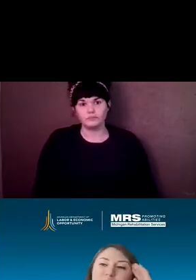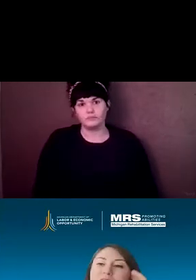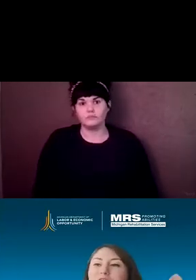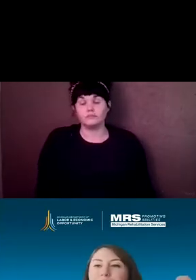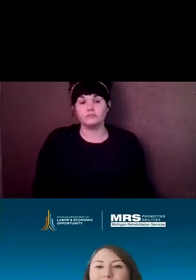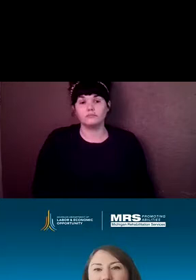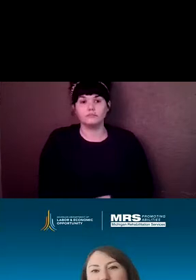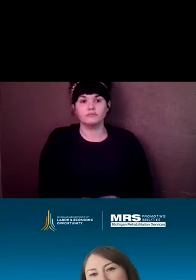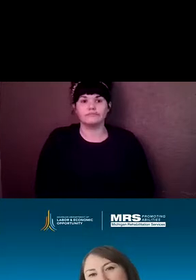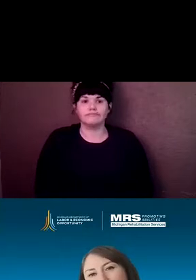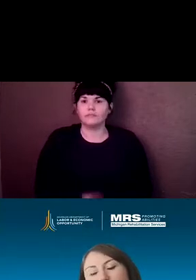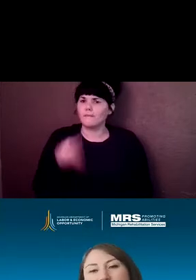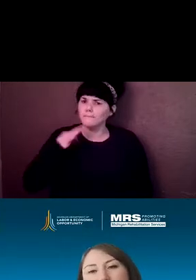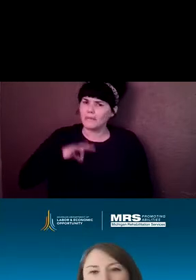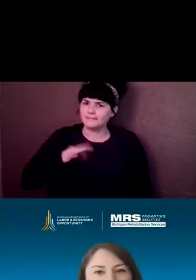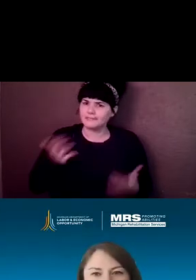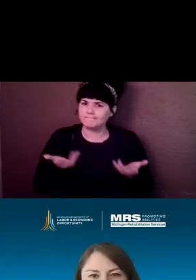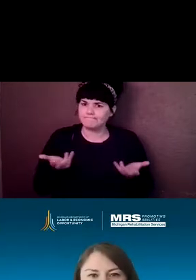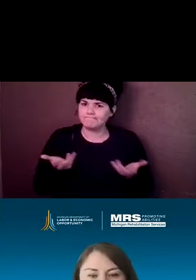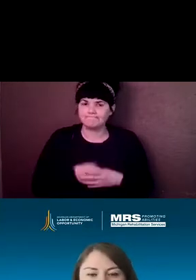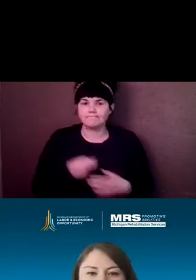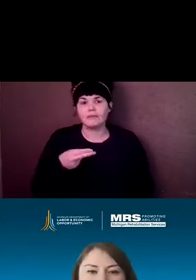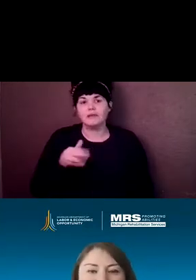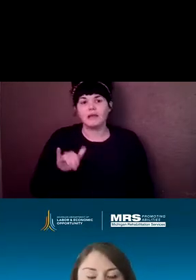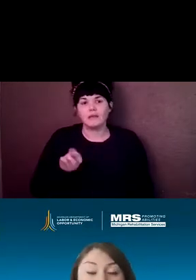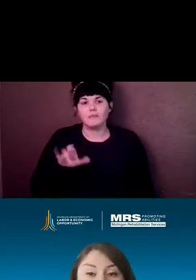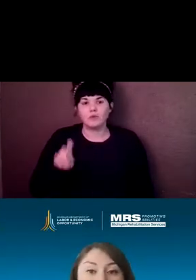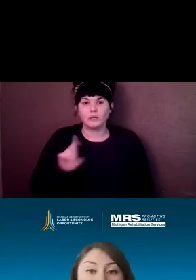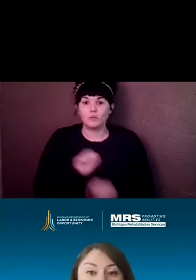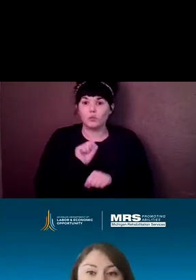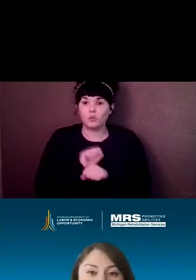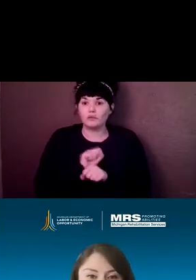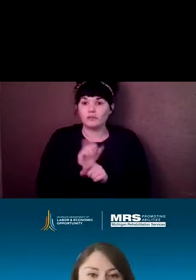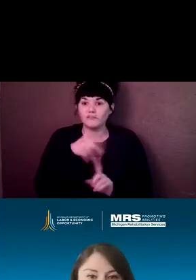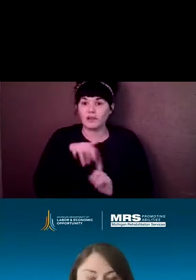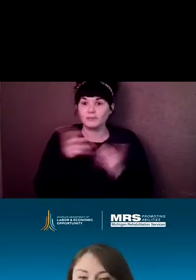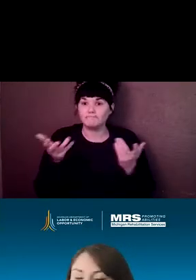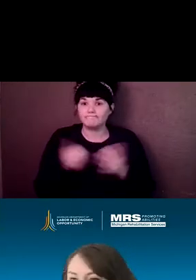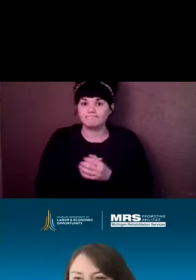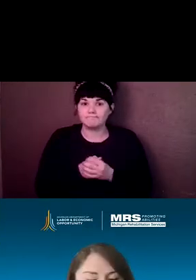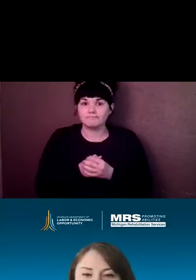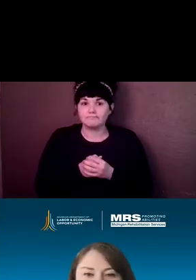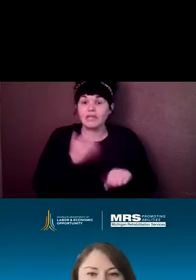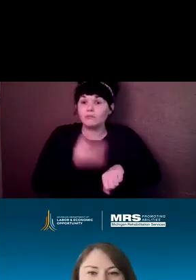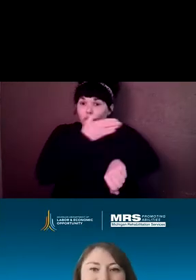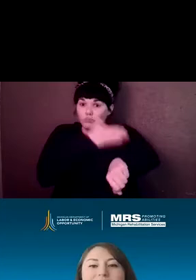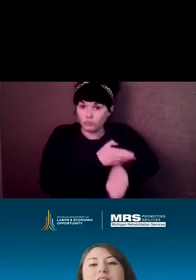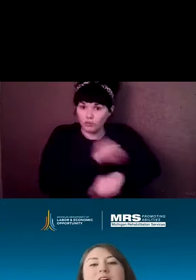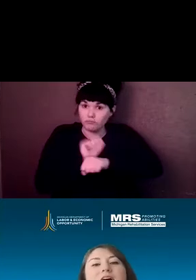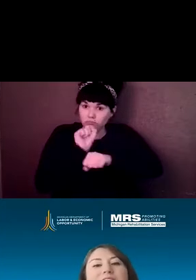So what are the benefits of a hybrid work environment? Increased productivity. It has been